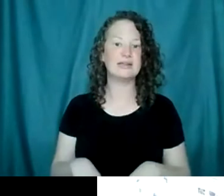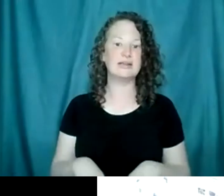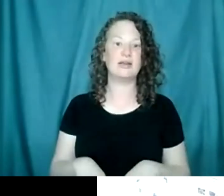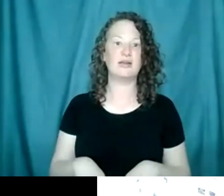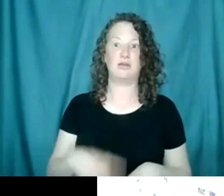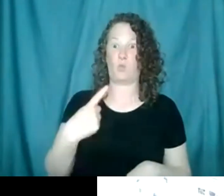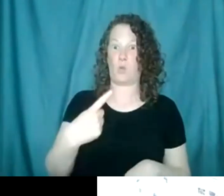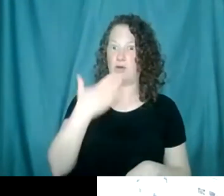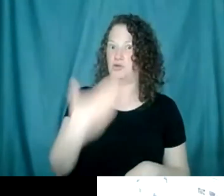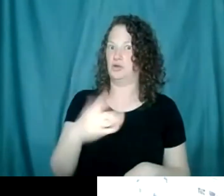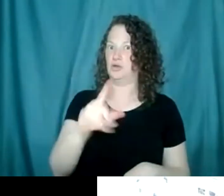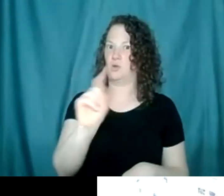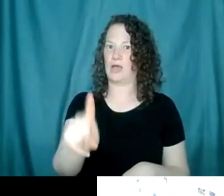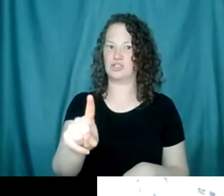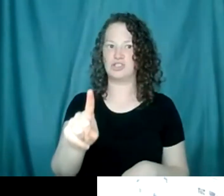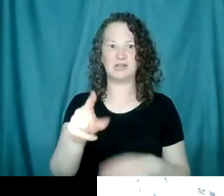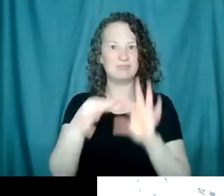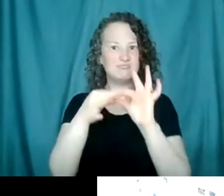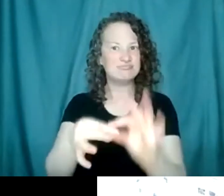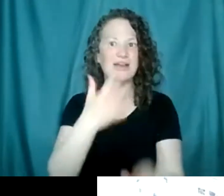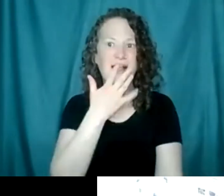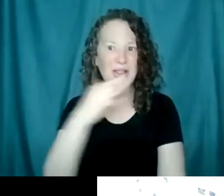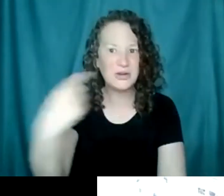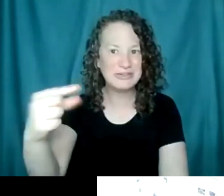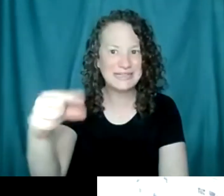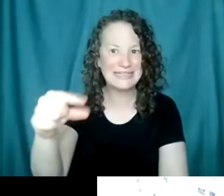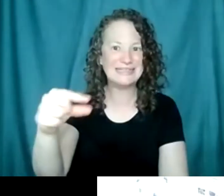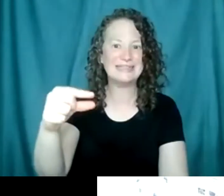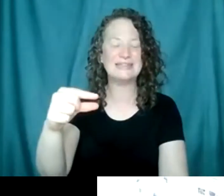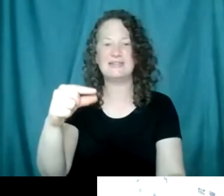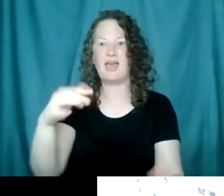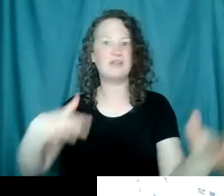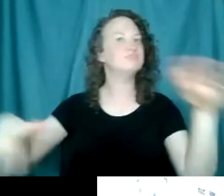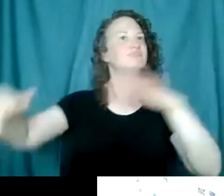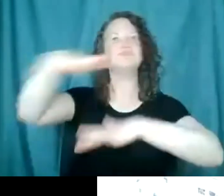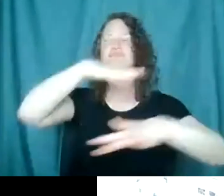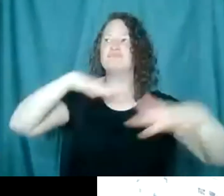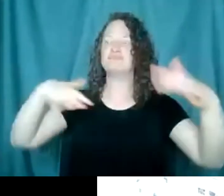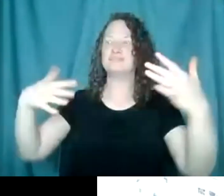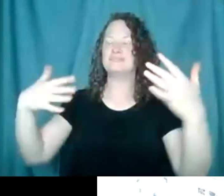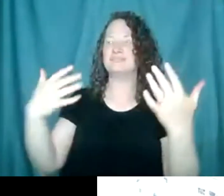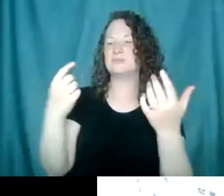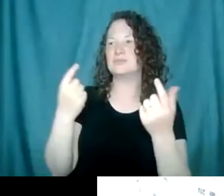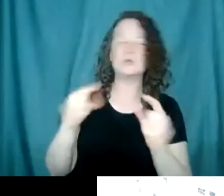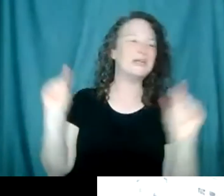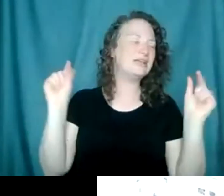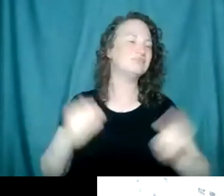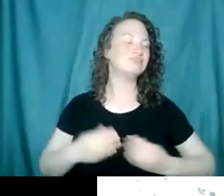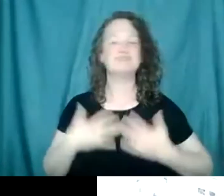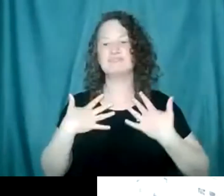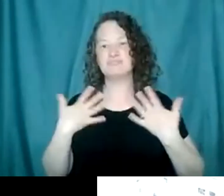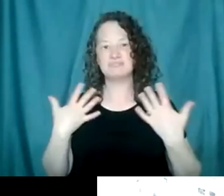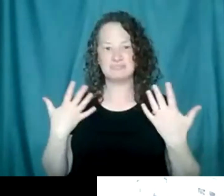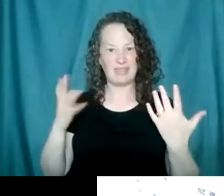given what you were just saying about how the color green and just sort of being around plants and just sort of the I guess like the aesthetics